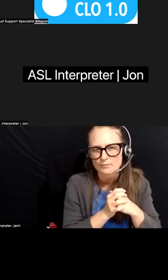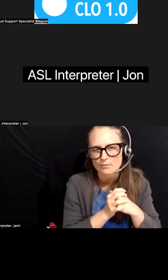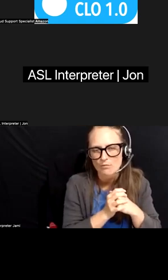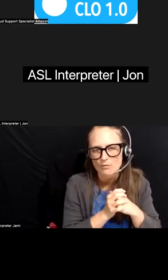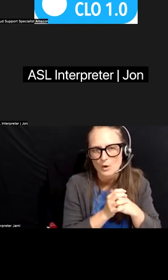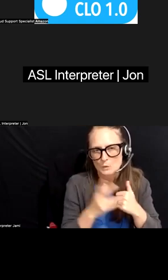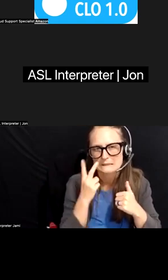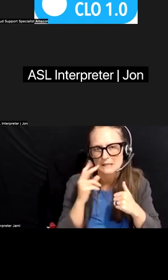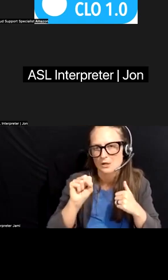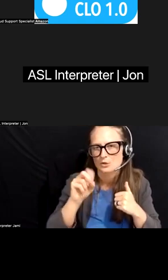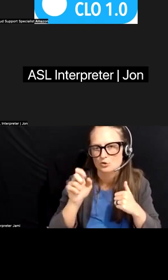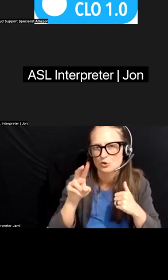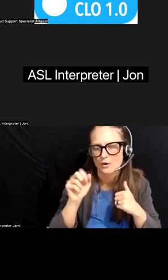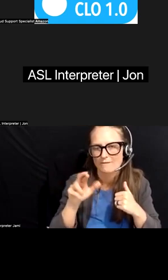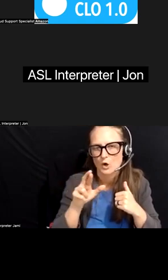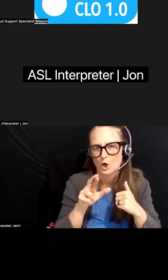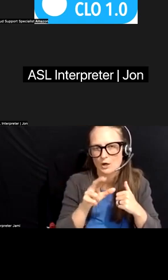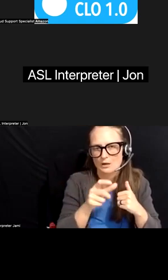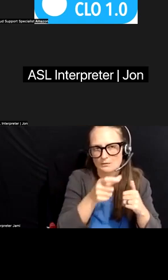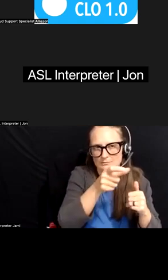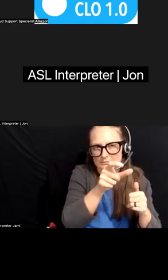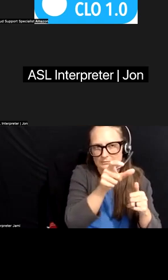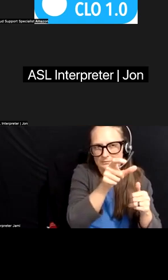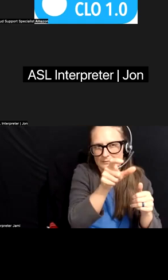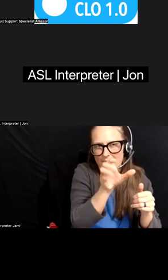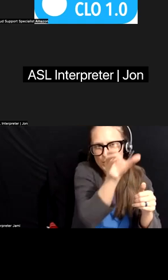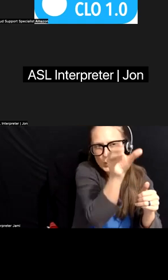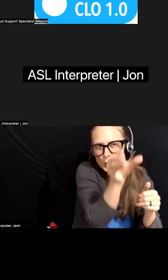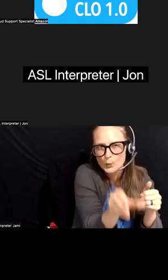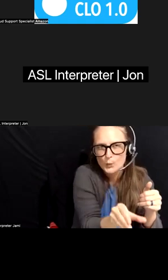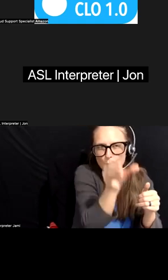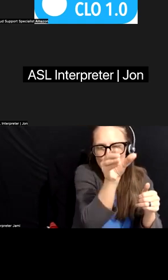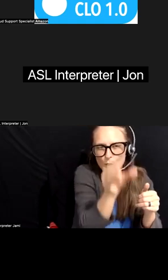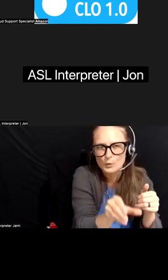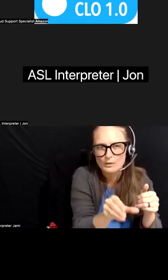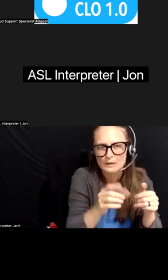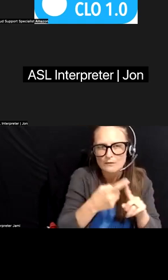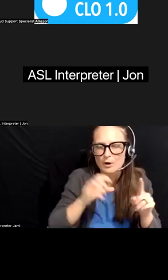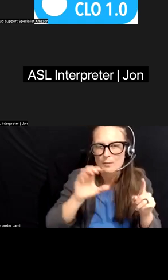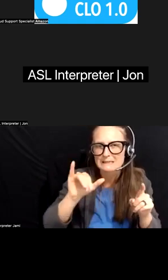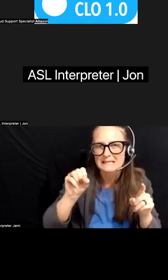your server. This person walking on, that's a typical data center. This is from Cisco.com.